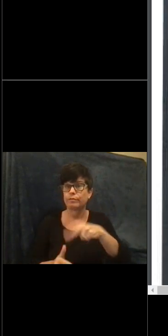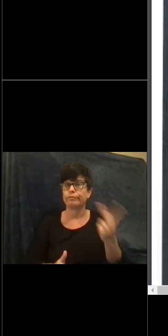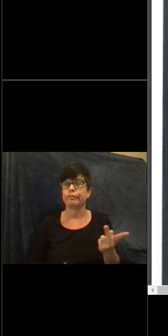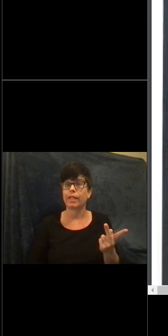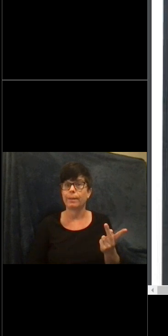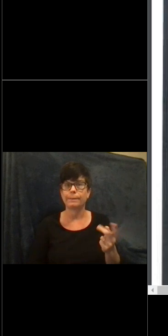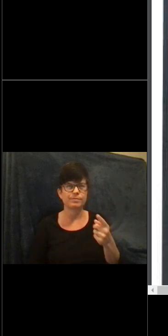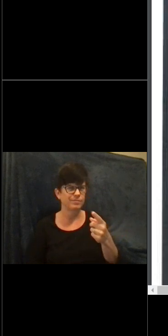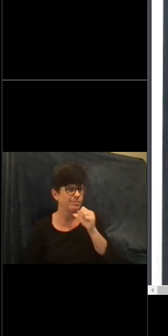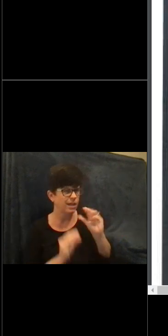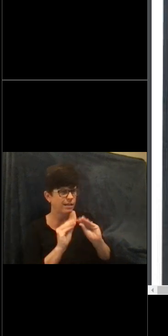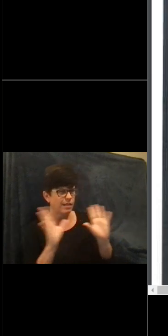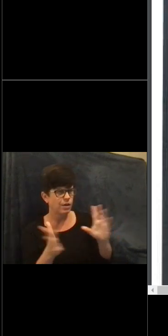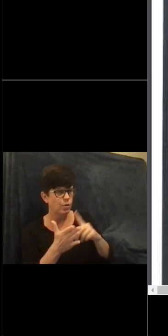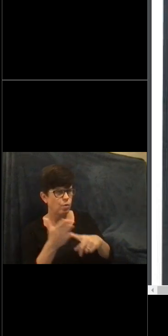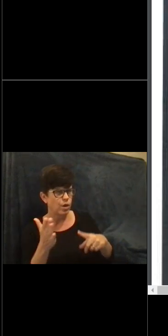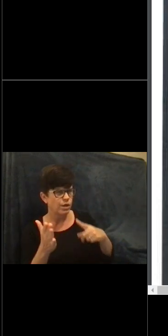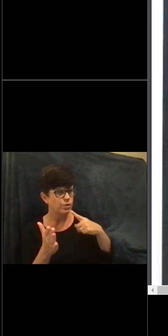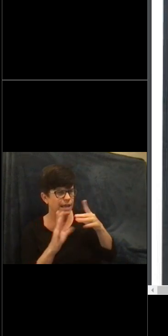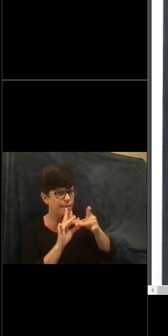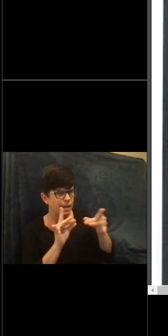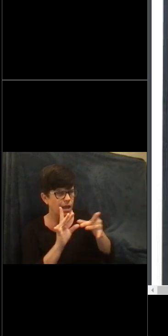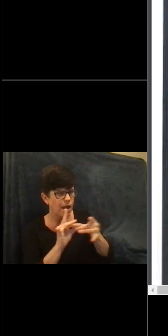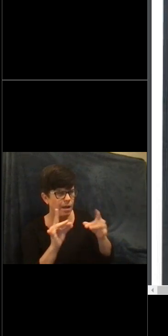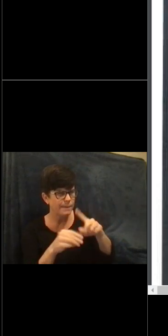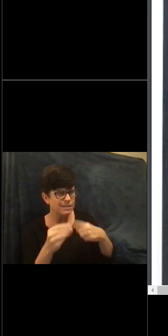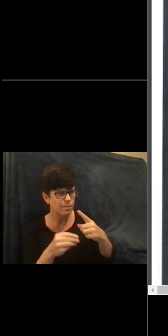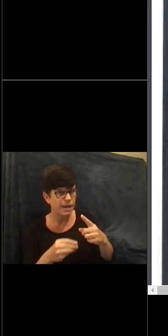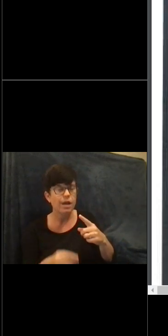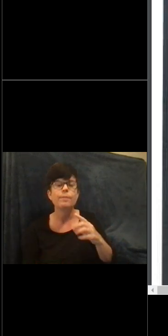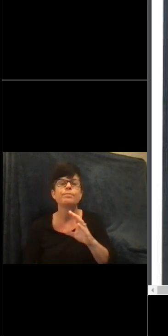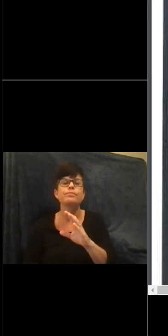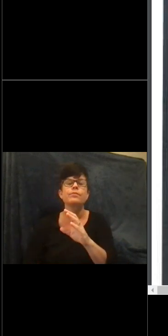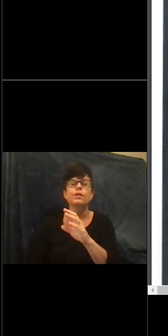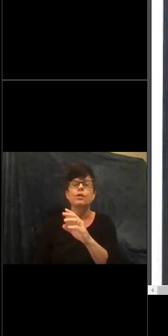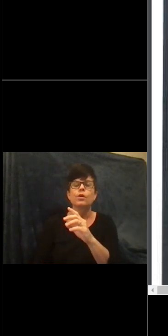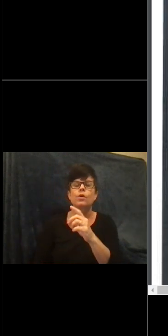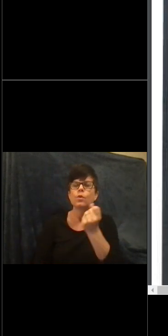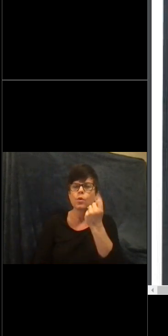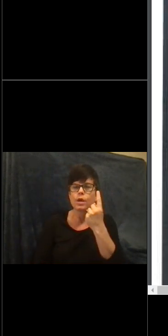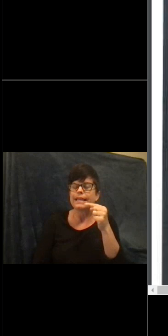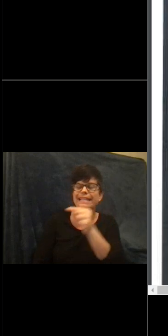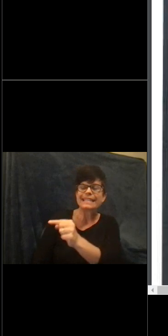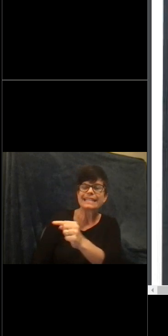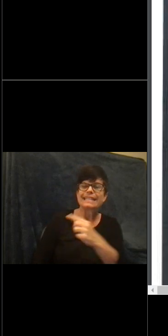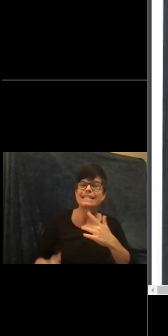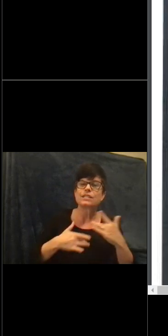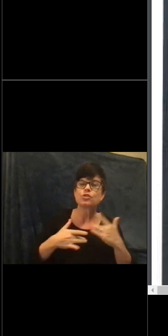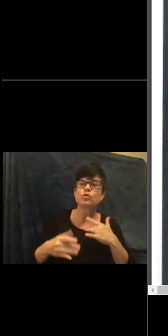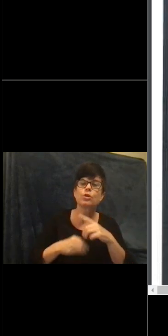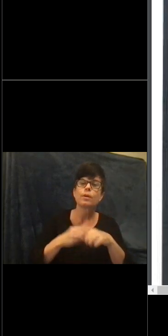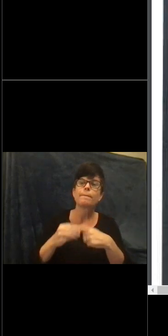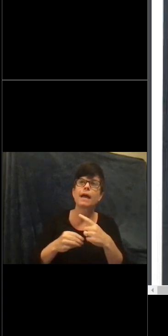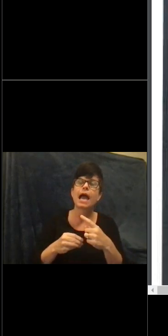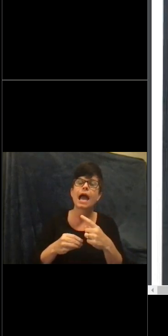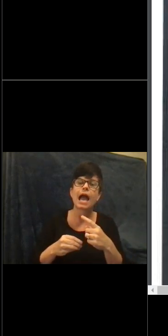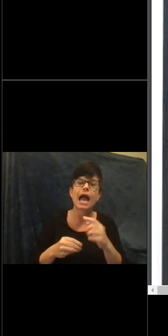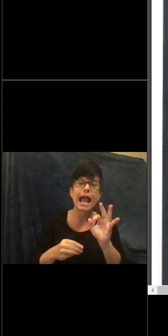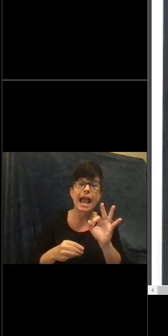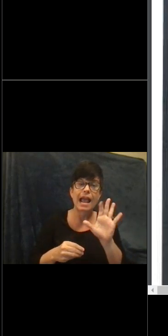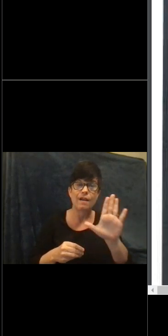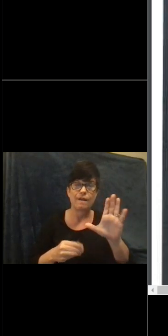I'm not clear on the last comment. Ms. Miskell, from what I understood, he's concerned about the potential of your